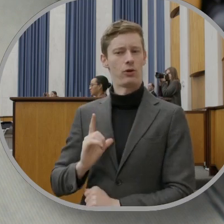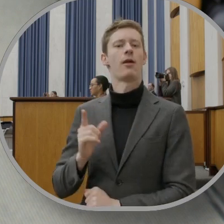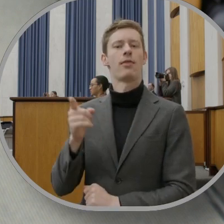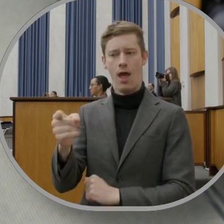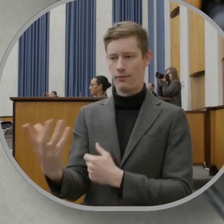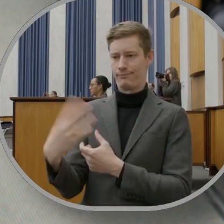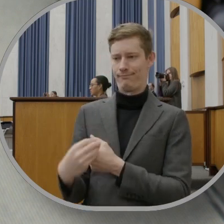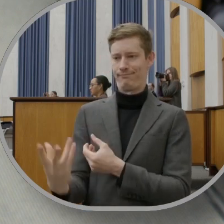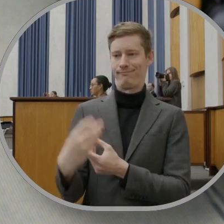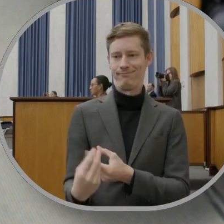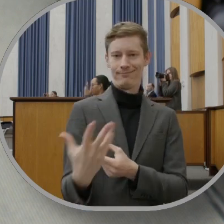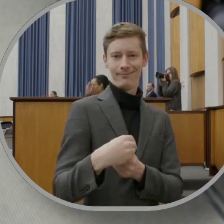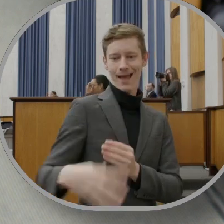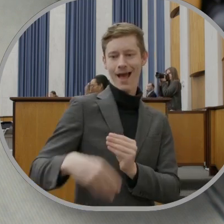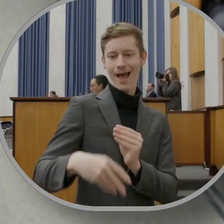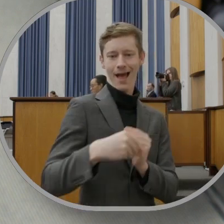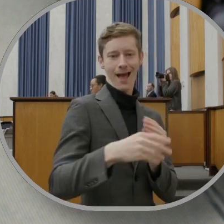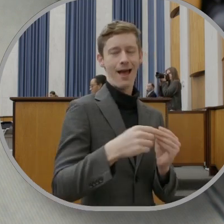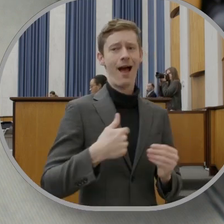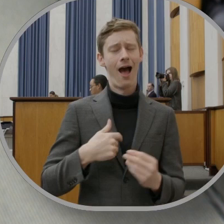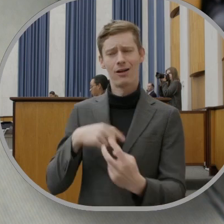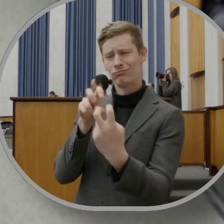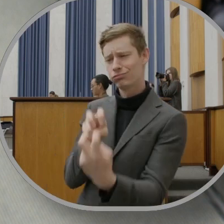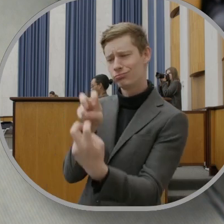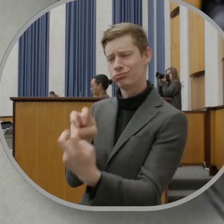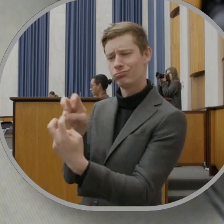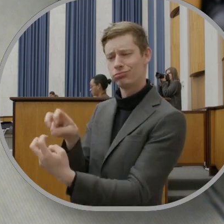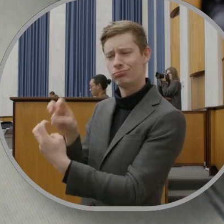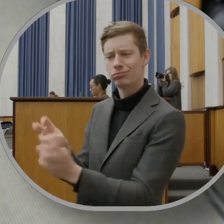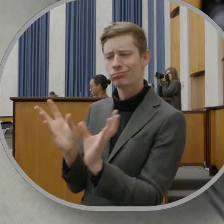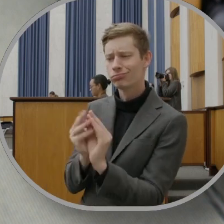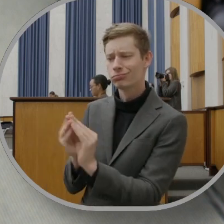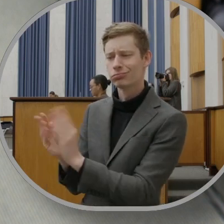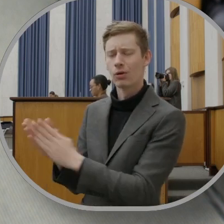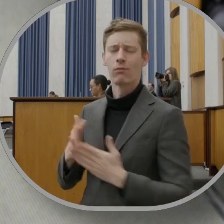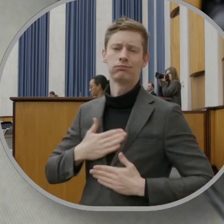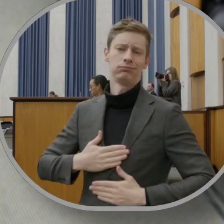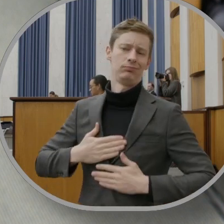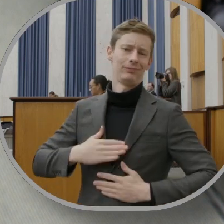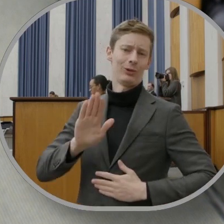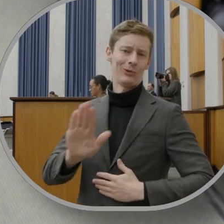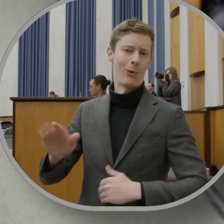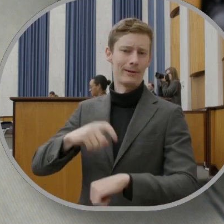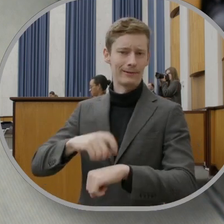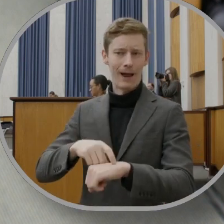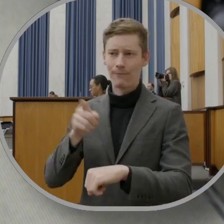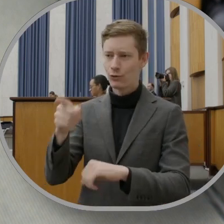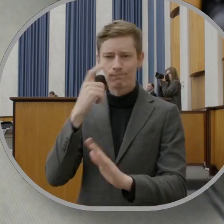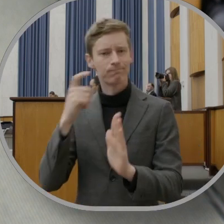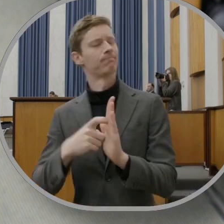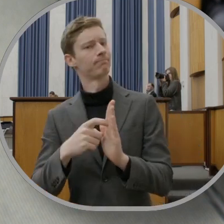included in this budget. I appreciate the time each of you took to identify areas of need of